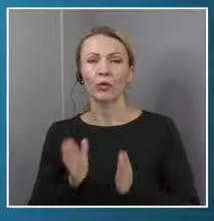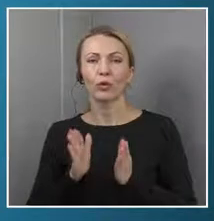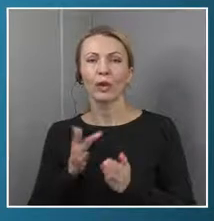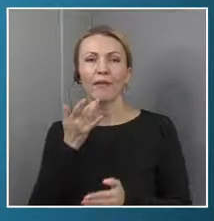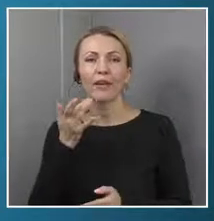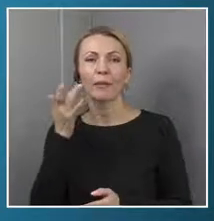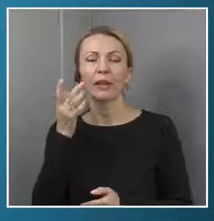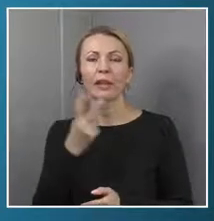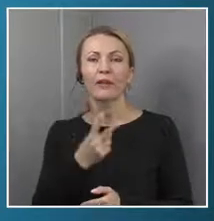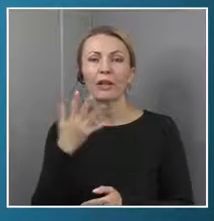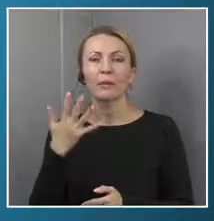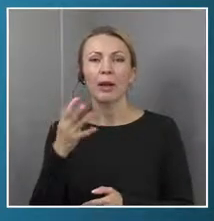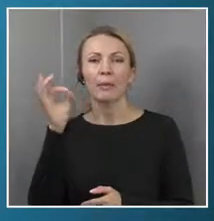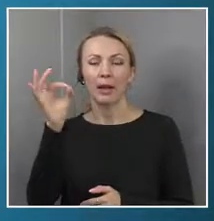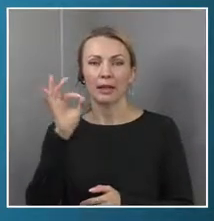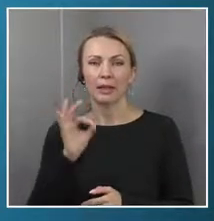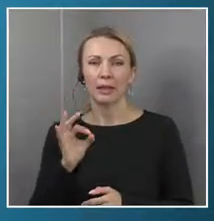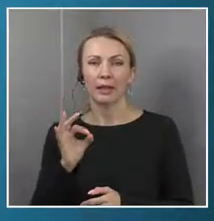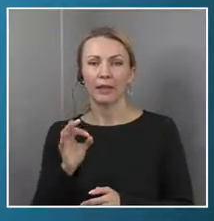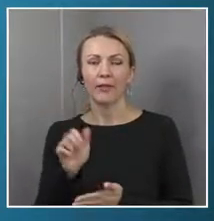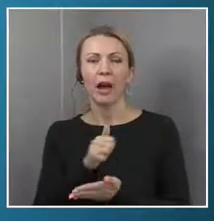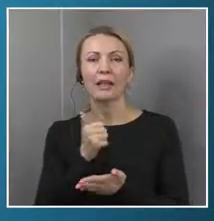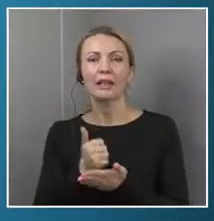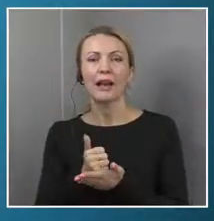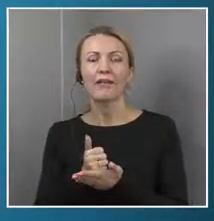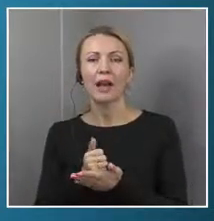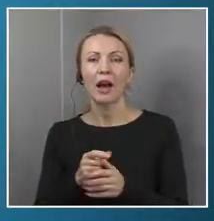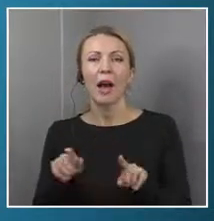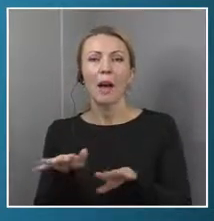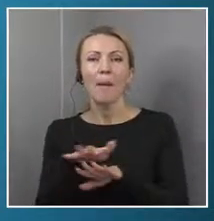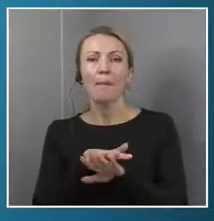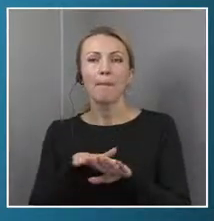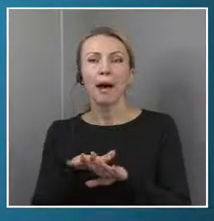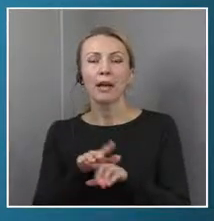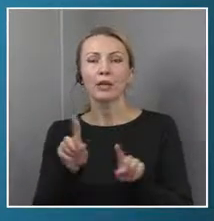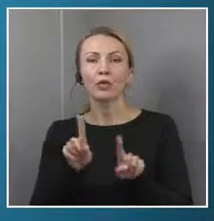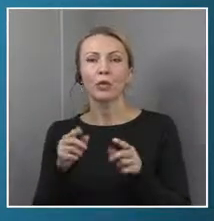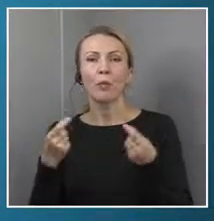the United States is the largest transaction market,